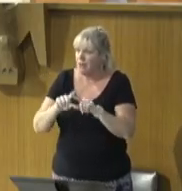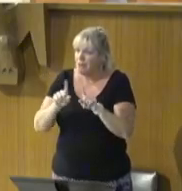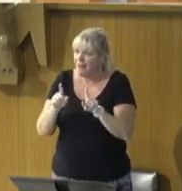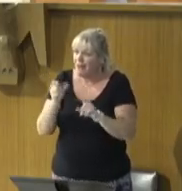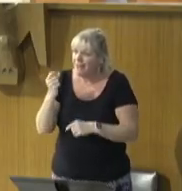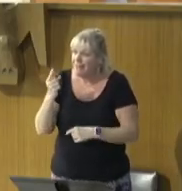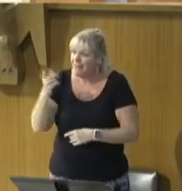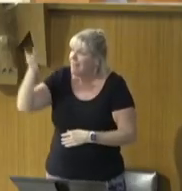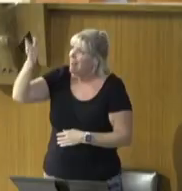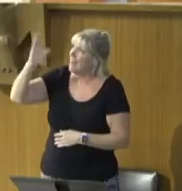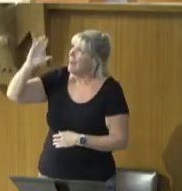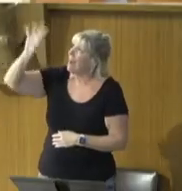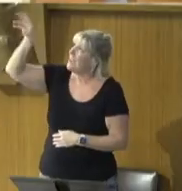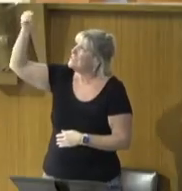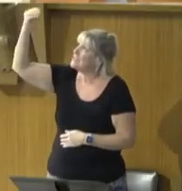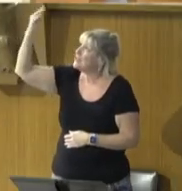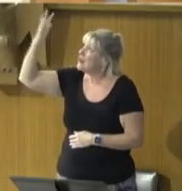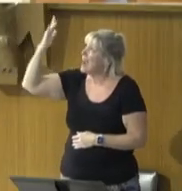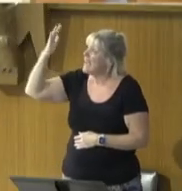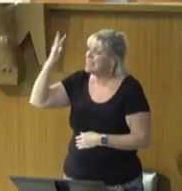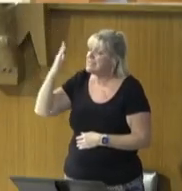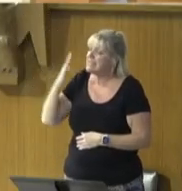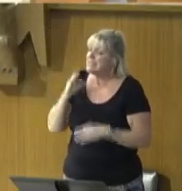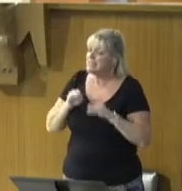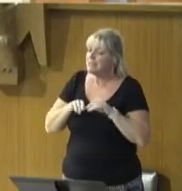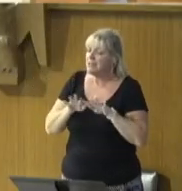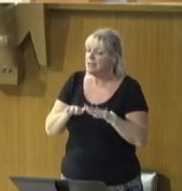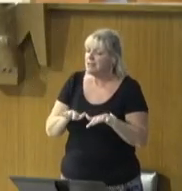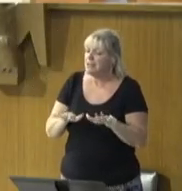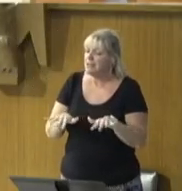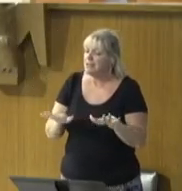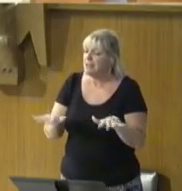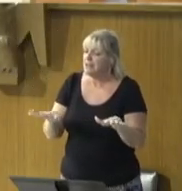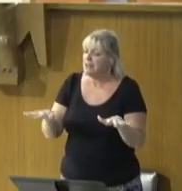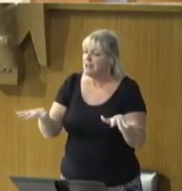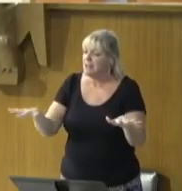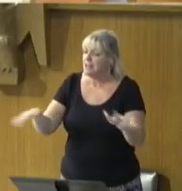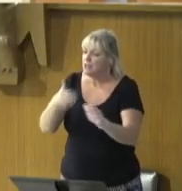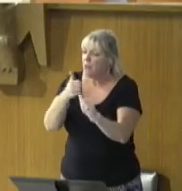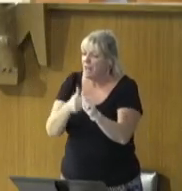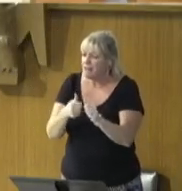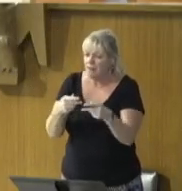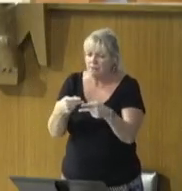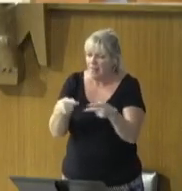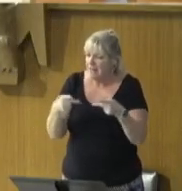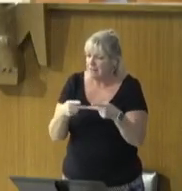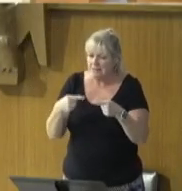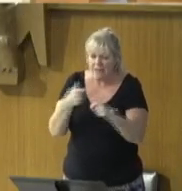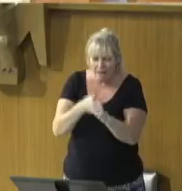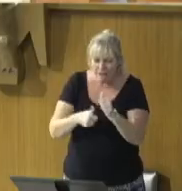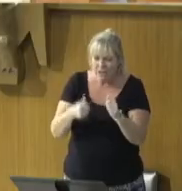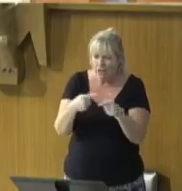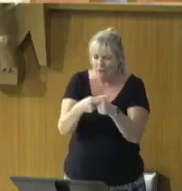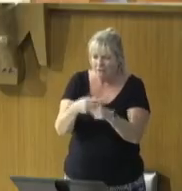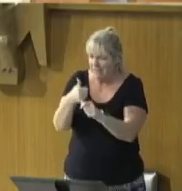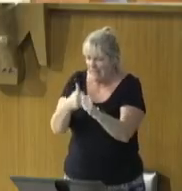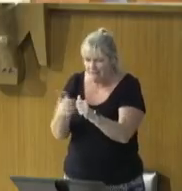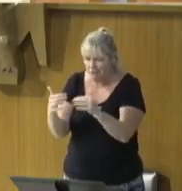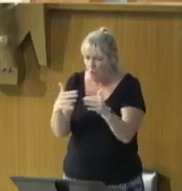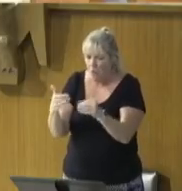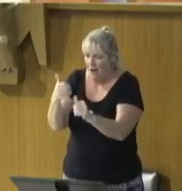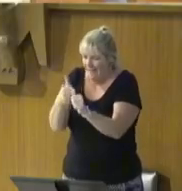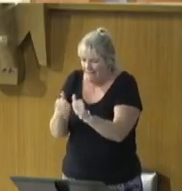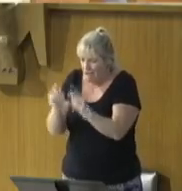enters into every place every conflict every war every person there is no hell